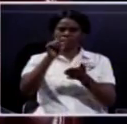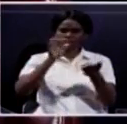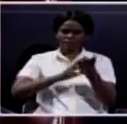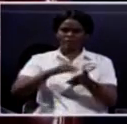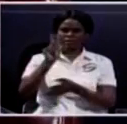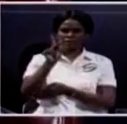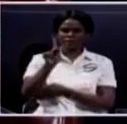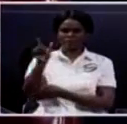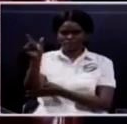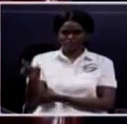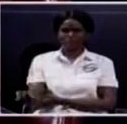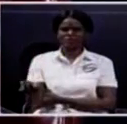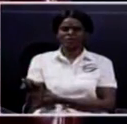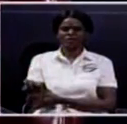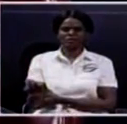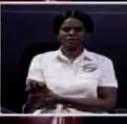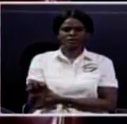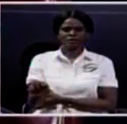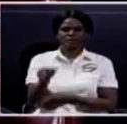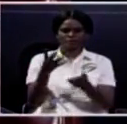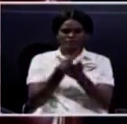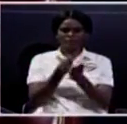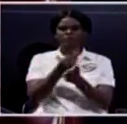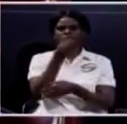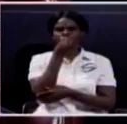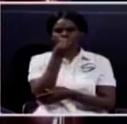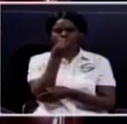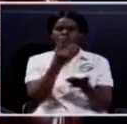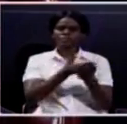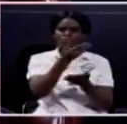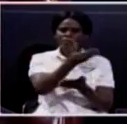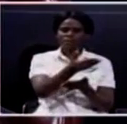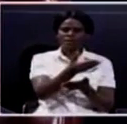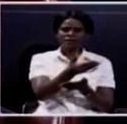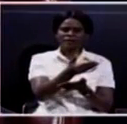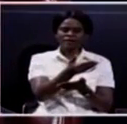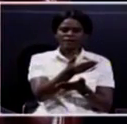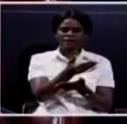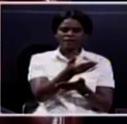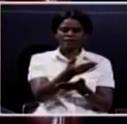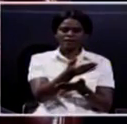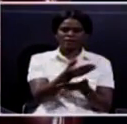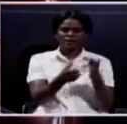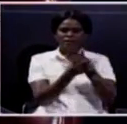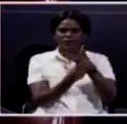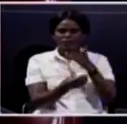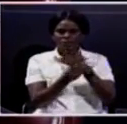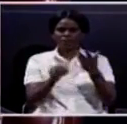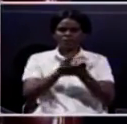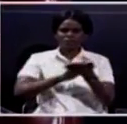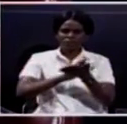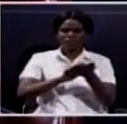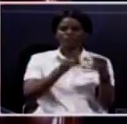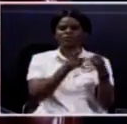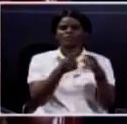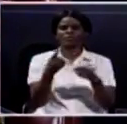child. Boarders, that is money for feeding, buying of rice, buying of cooking oil, salt, and the rest. So